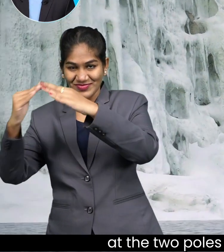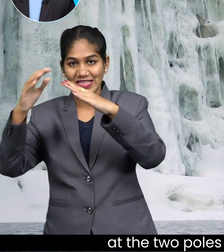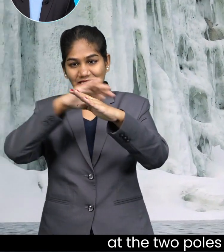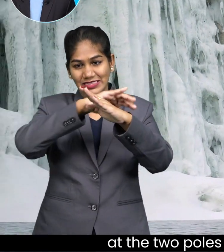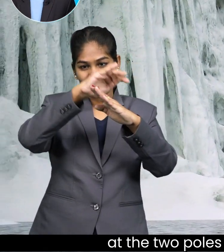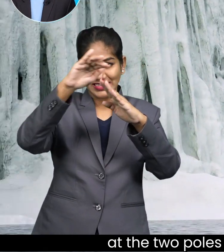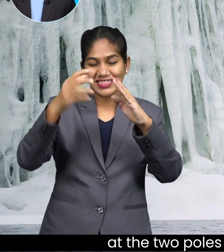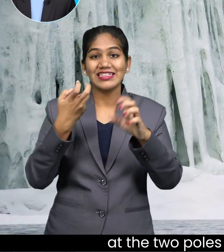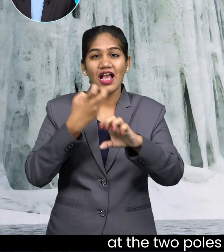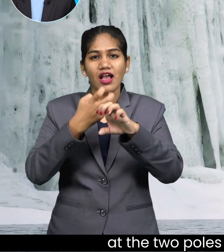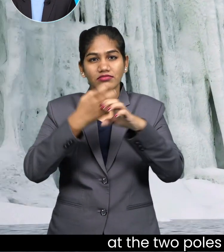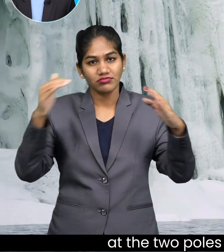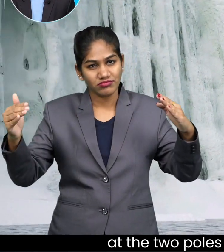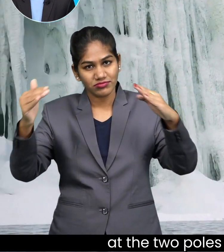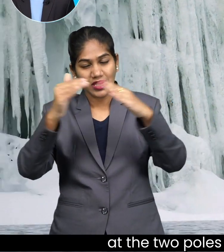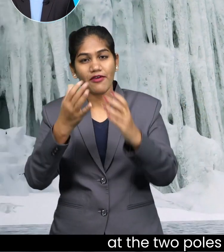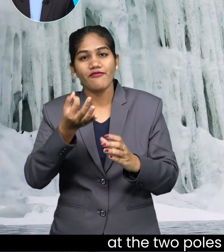poles.